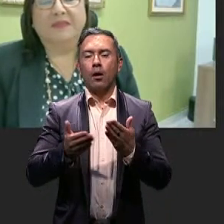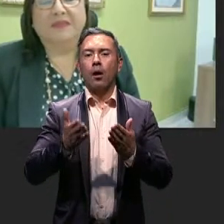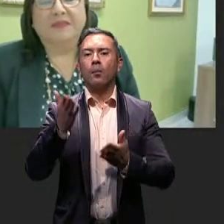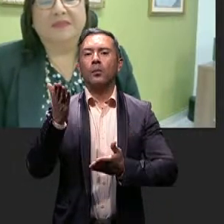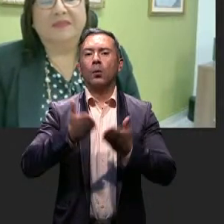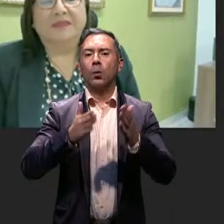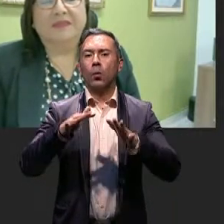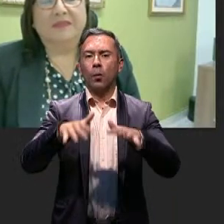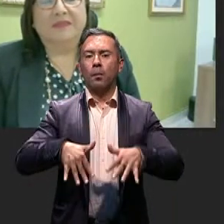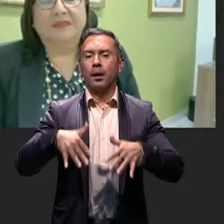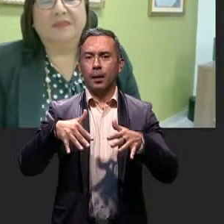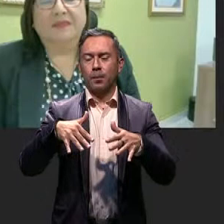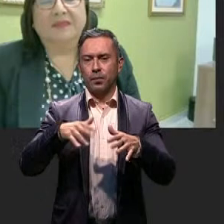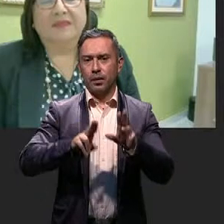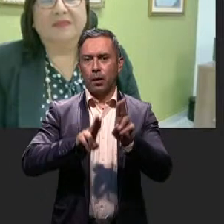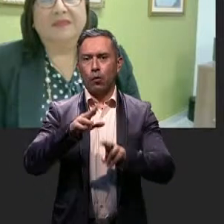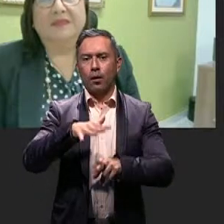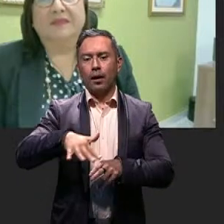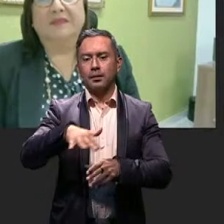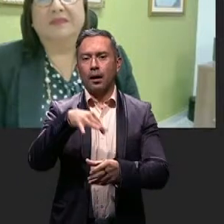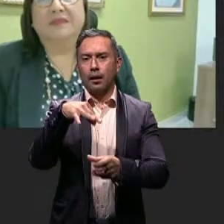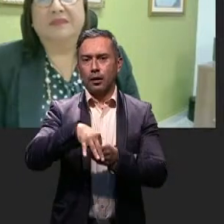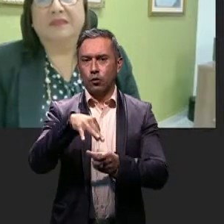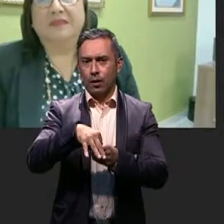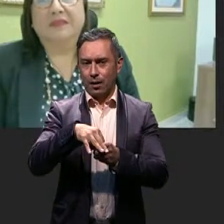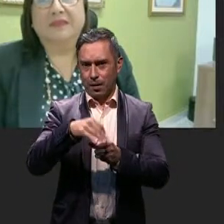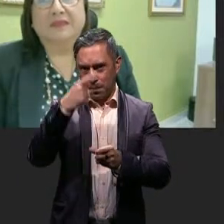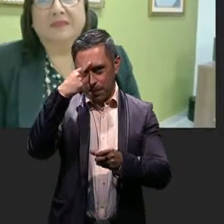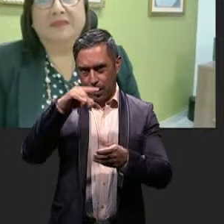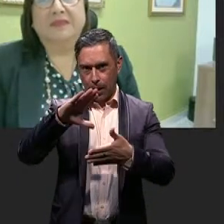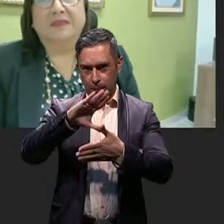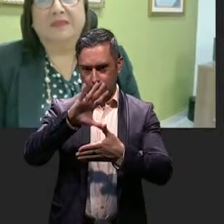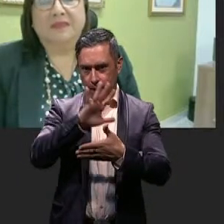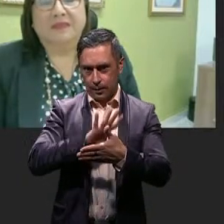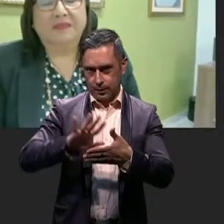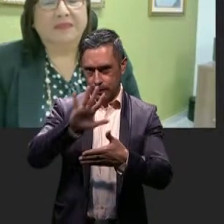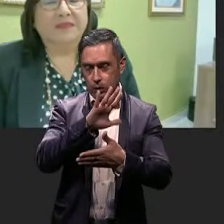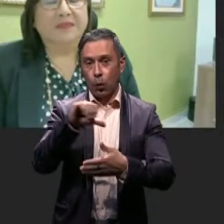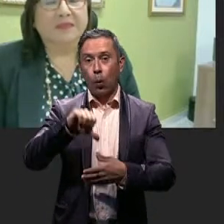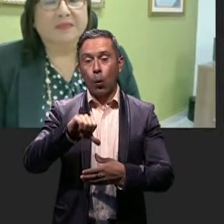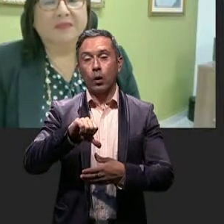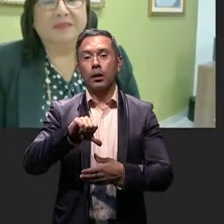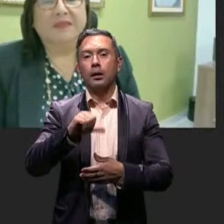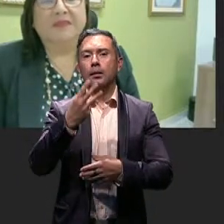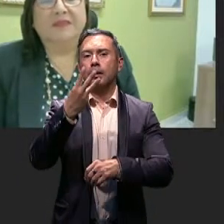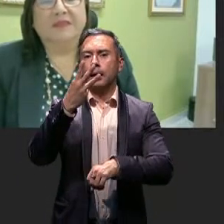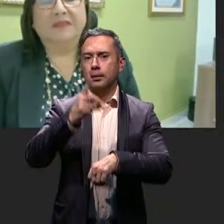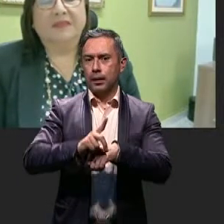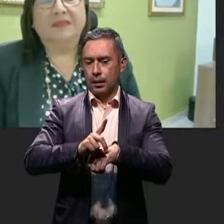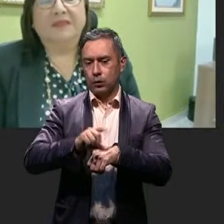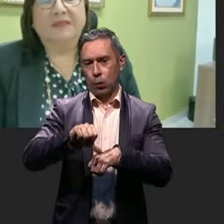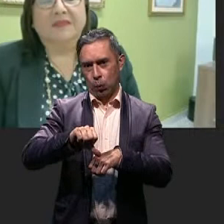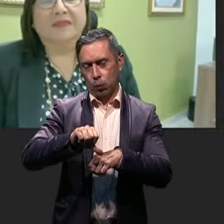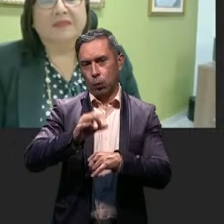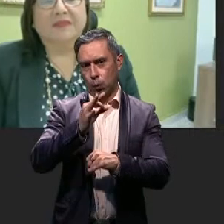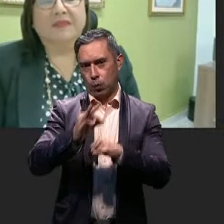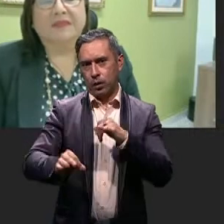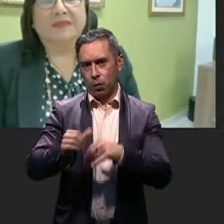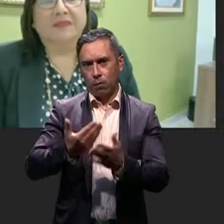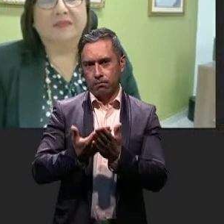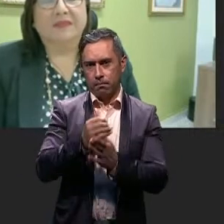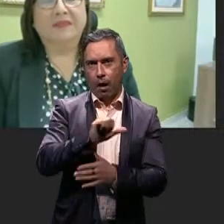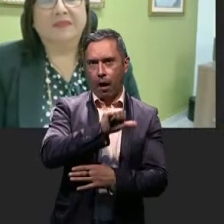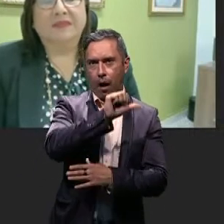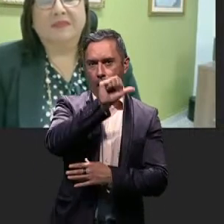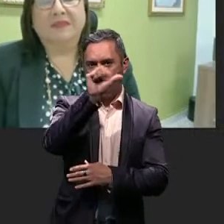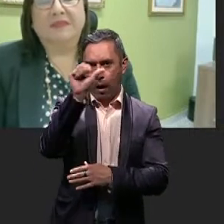we dedicada a are América. in the Hoy summit es el of tercer día, en esta tenemos electoral la última democracy for the sesión. Americas. Today is the third day, Como and this is the comentaron